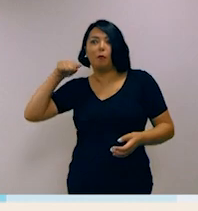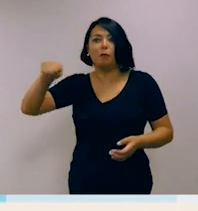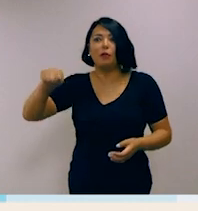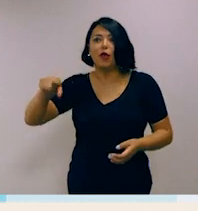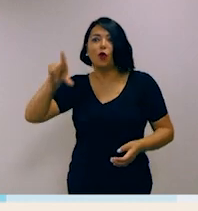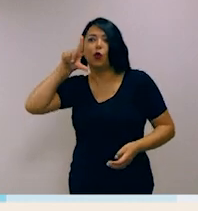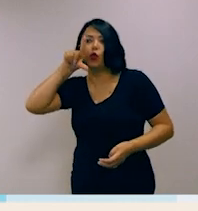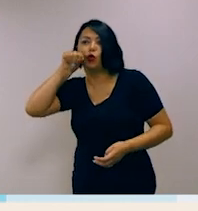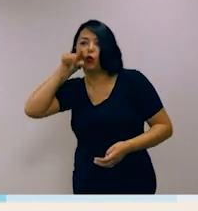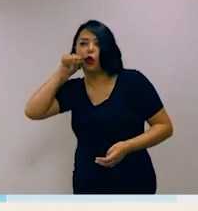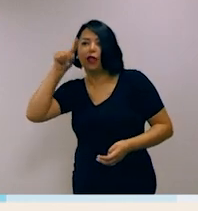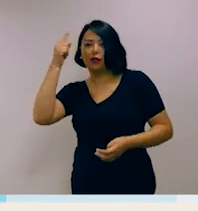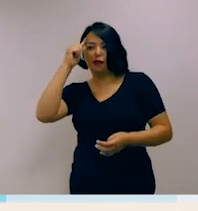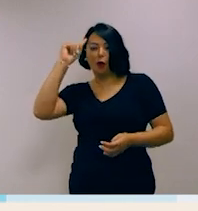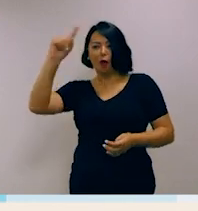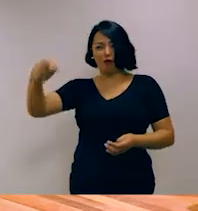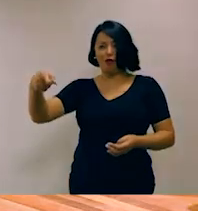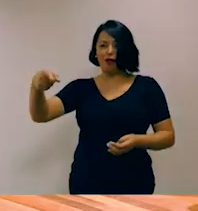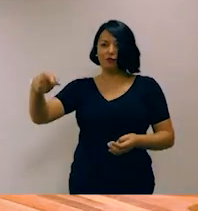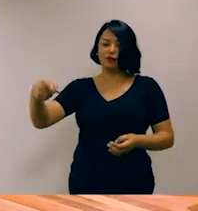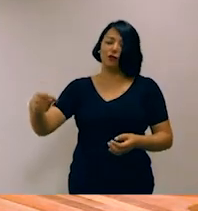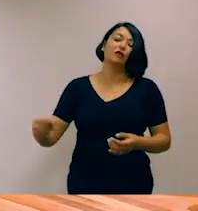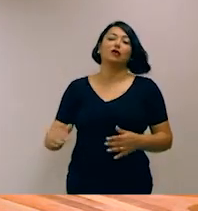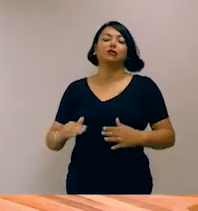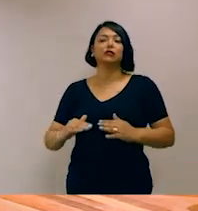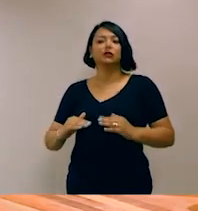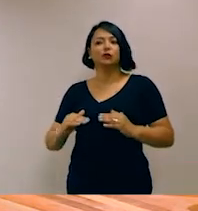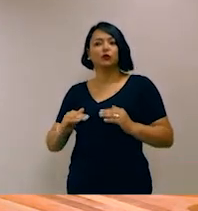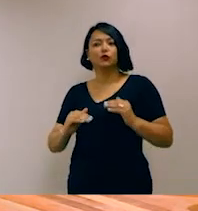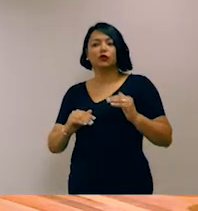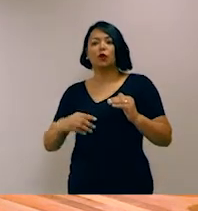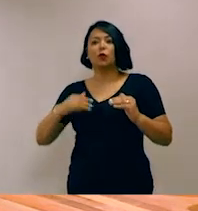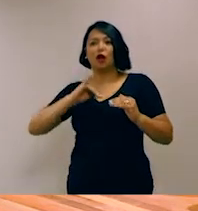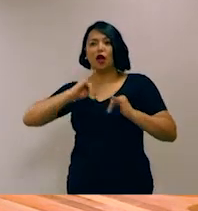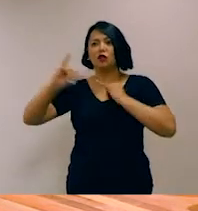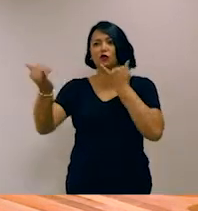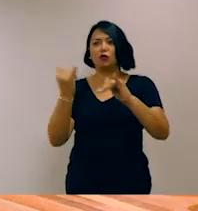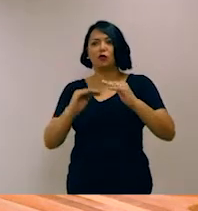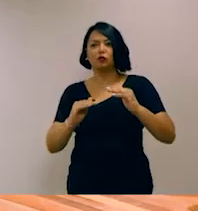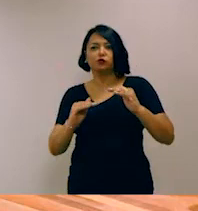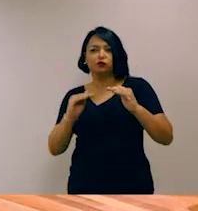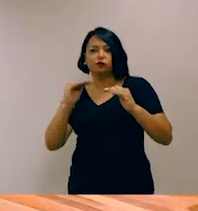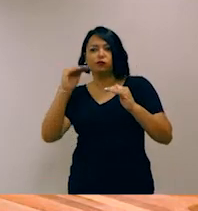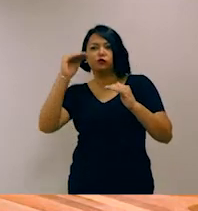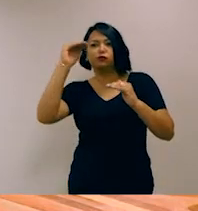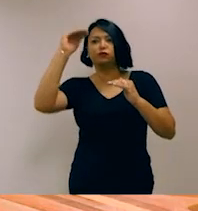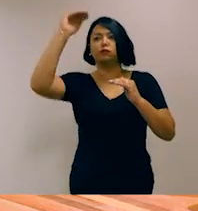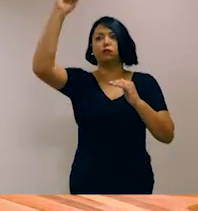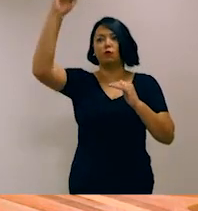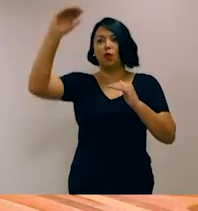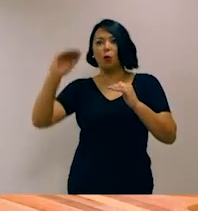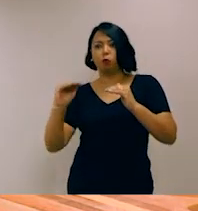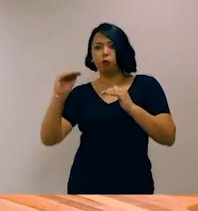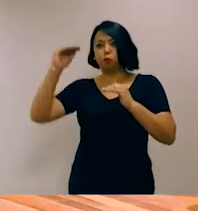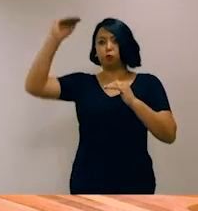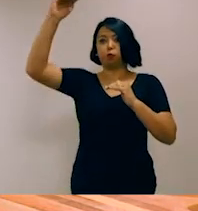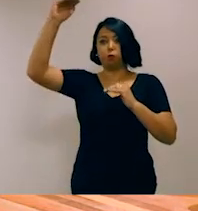And so the amount of data grows exponentially, and these data,